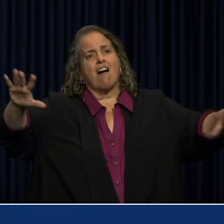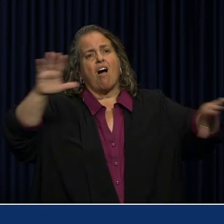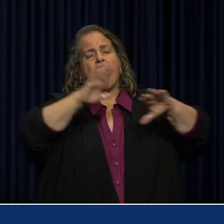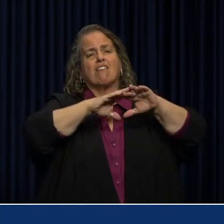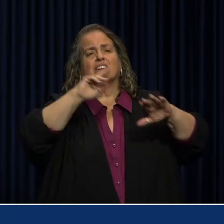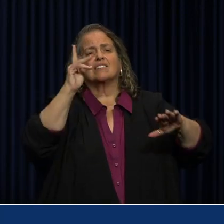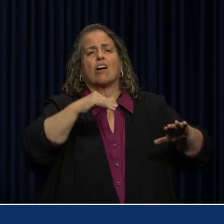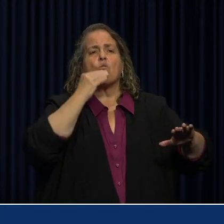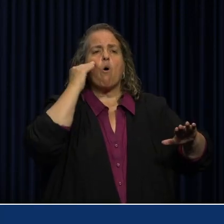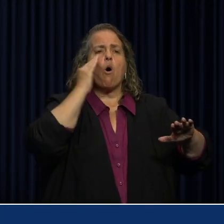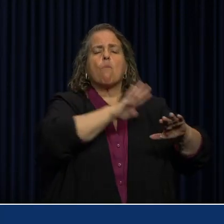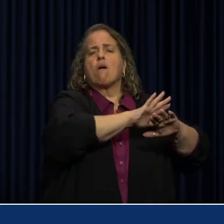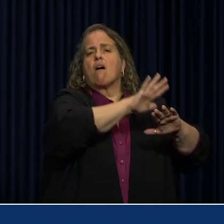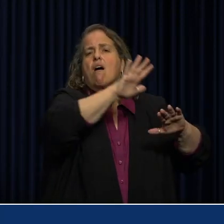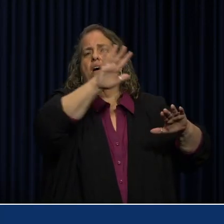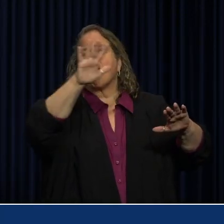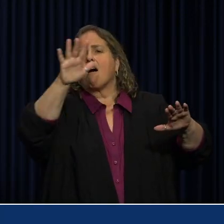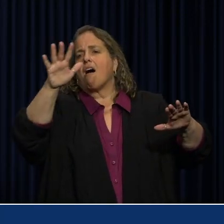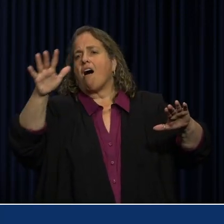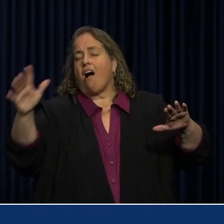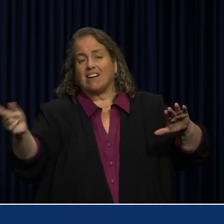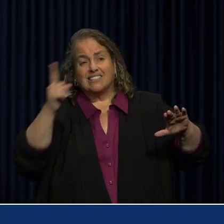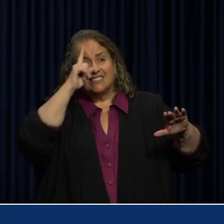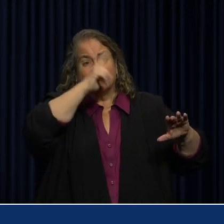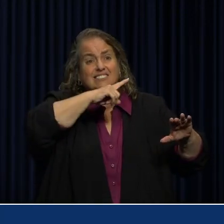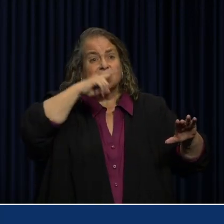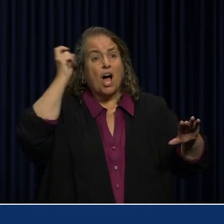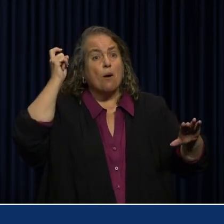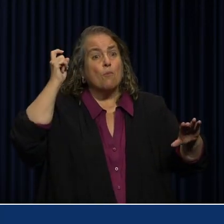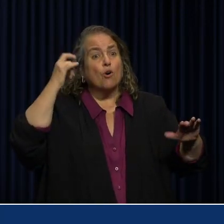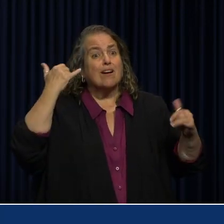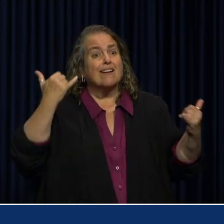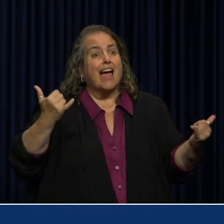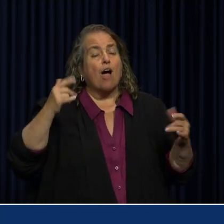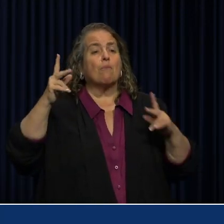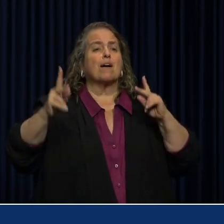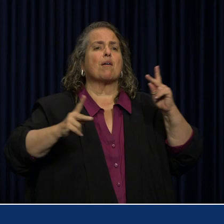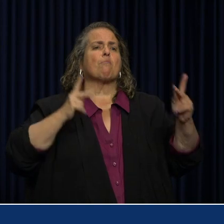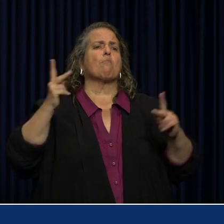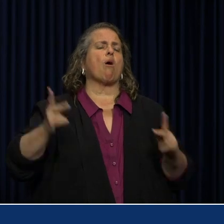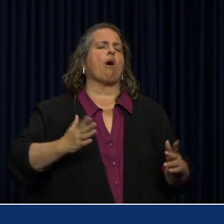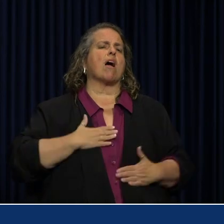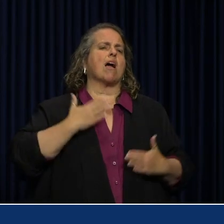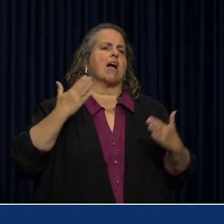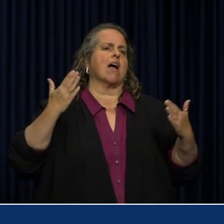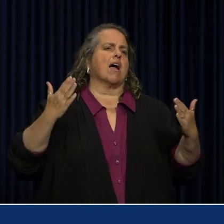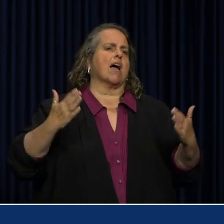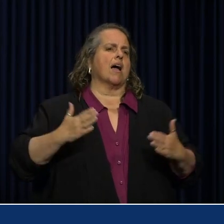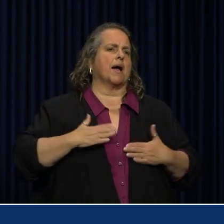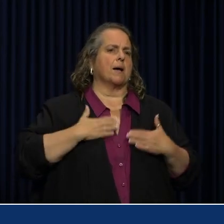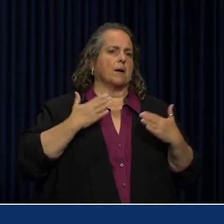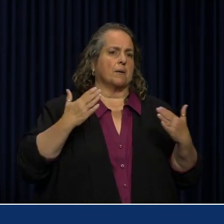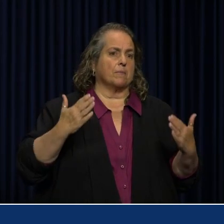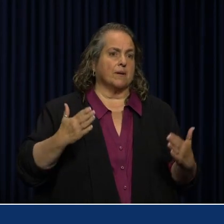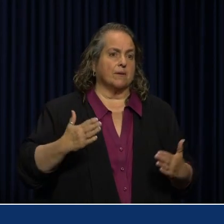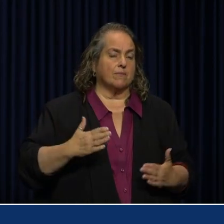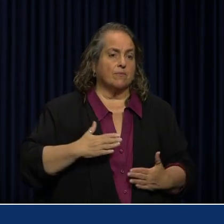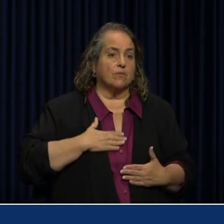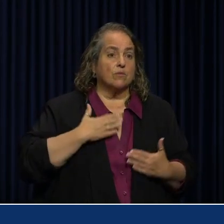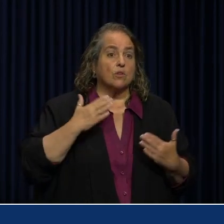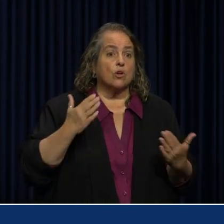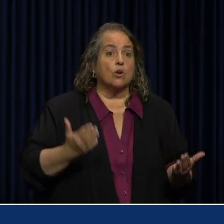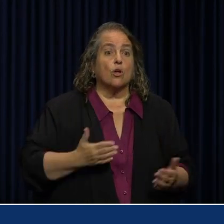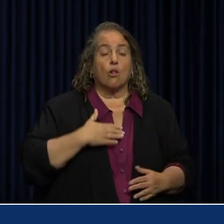Kentucky home. 'Tis summer, the people are gay.